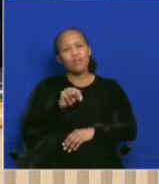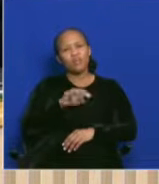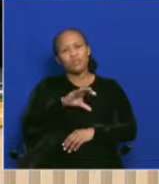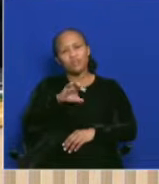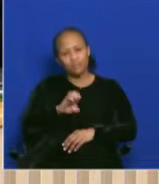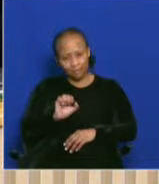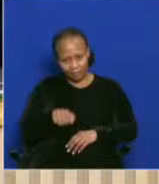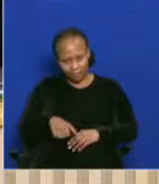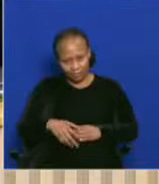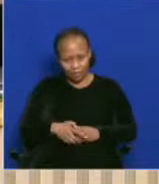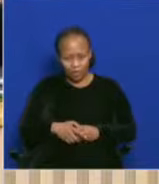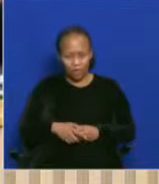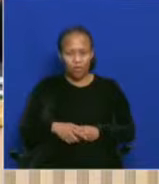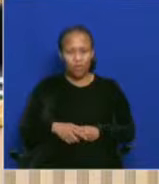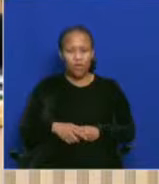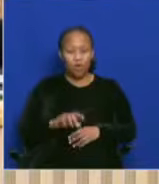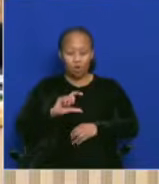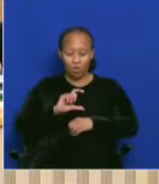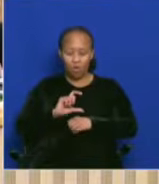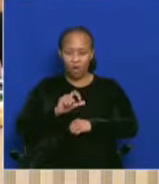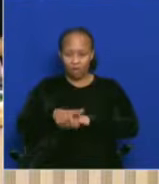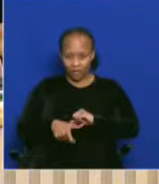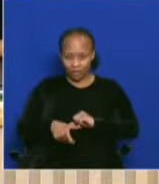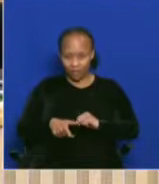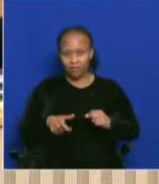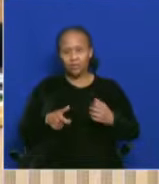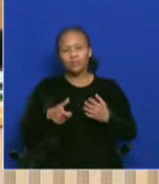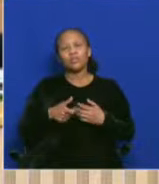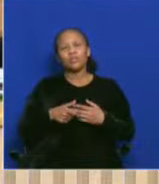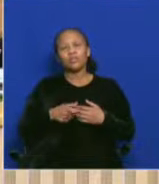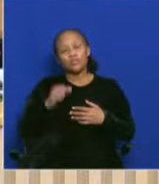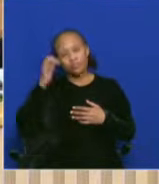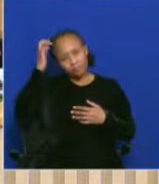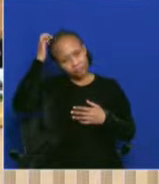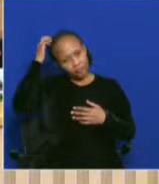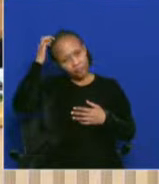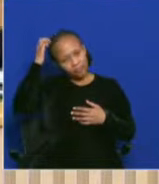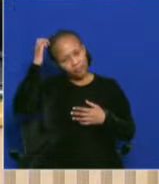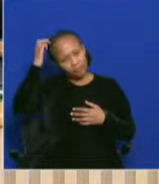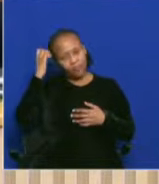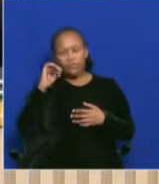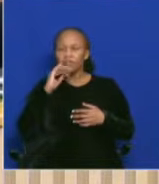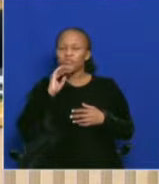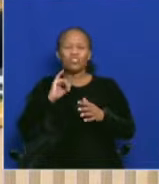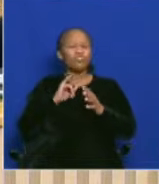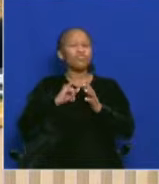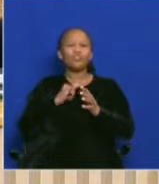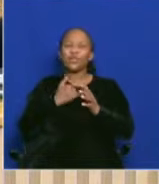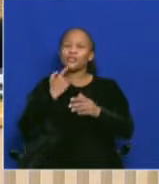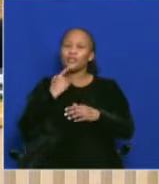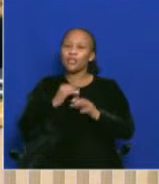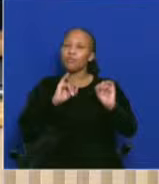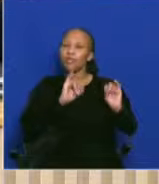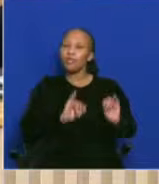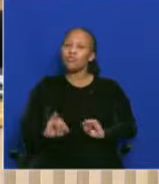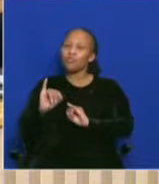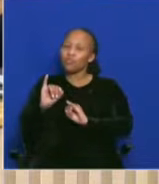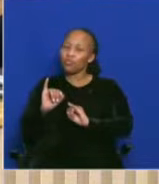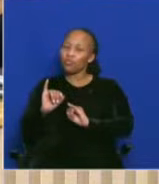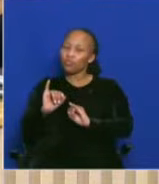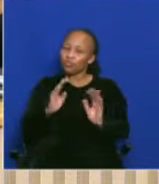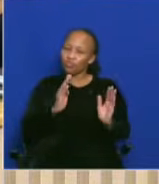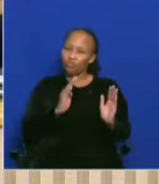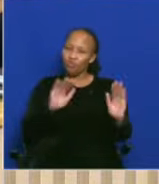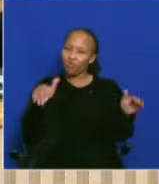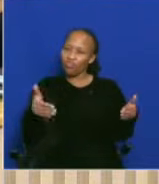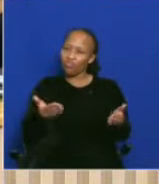not a question of just, I'll make an introduction and I leave it at that. And I'm not engaging